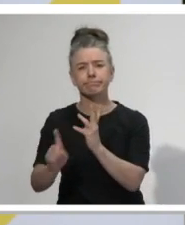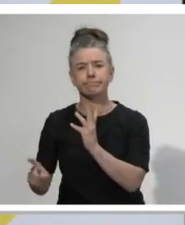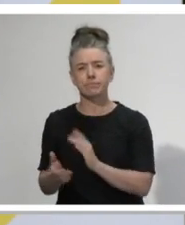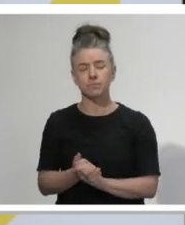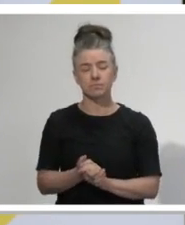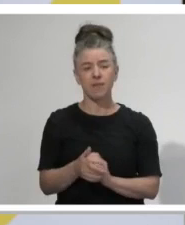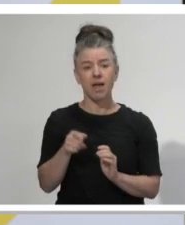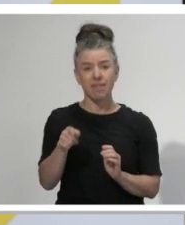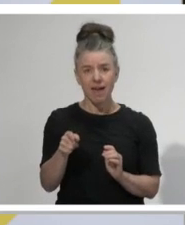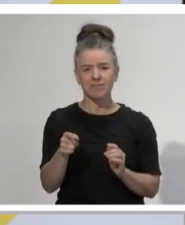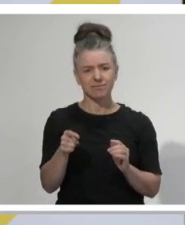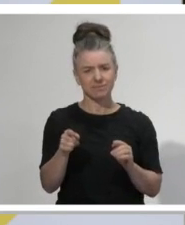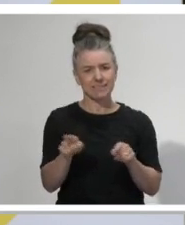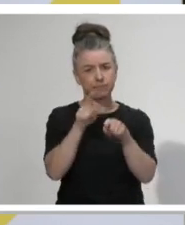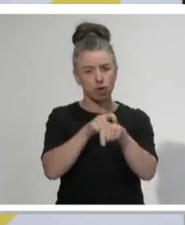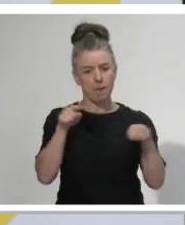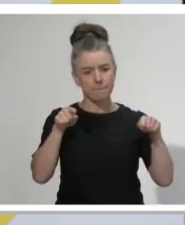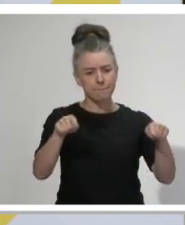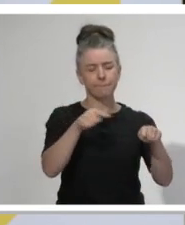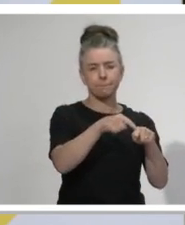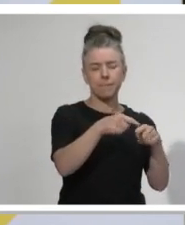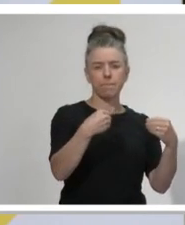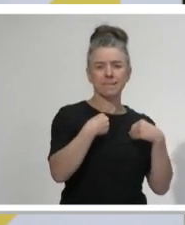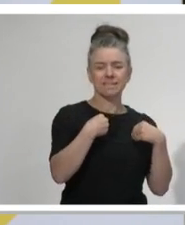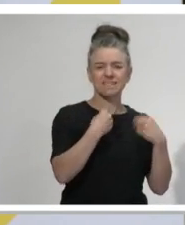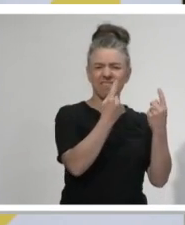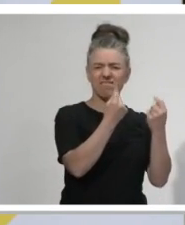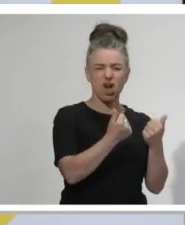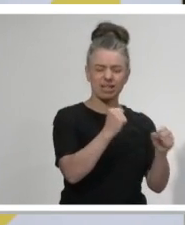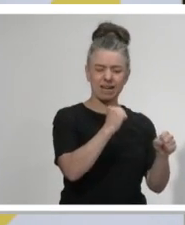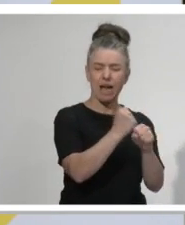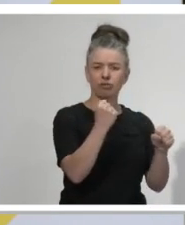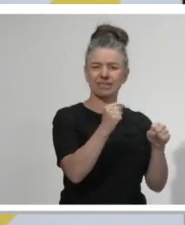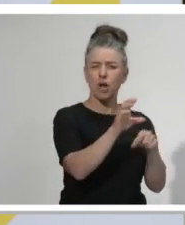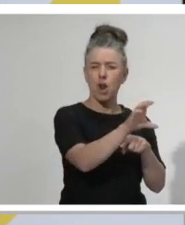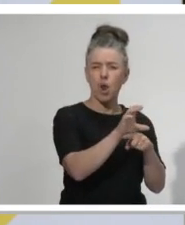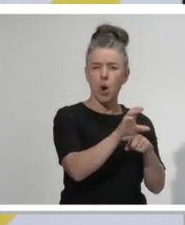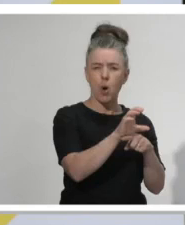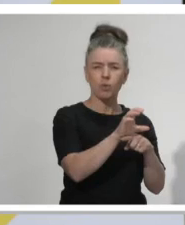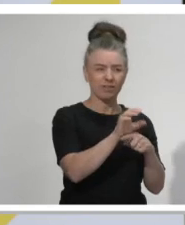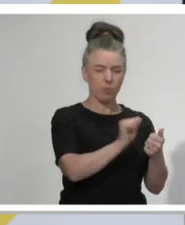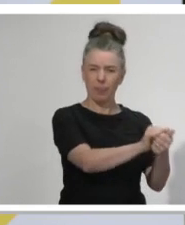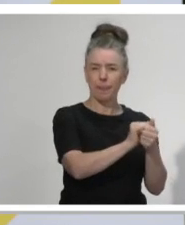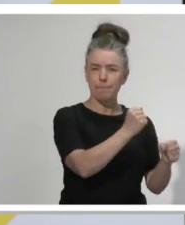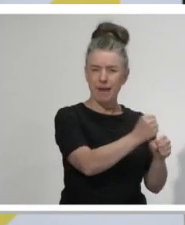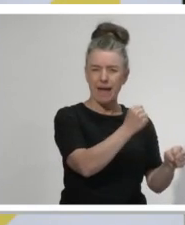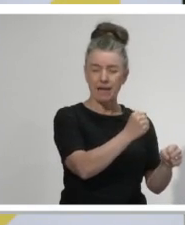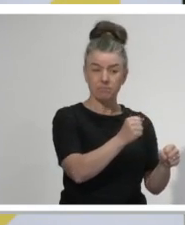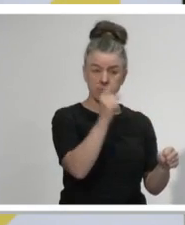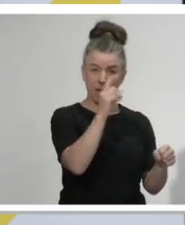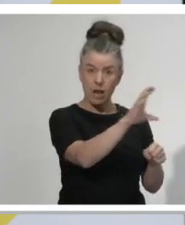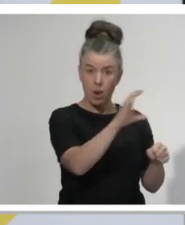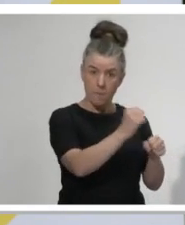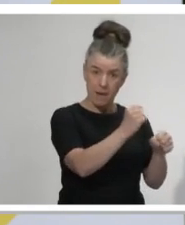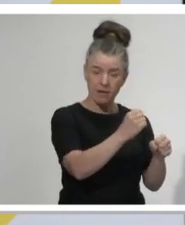alongside the business finance guarantee scheme that we put in place with banks for medium-sized businesses. Today, I can also announce that we are making